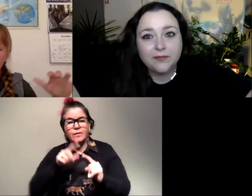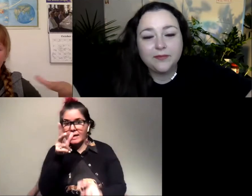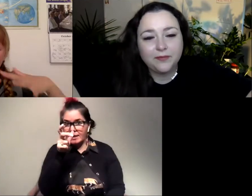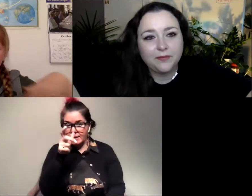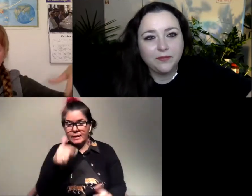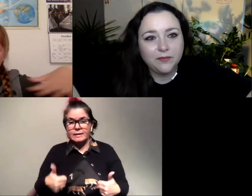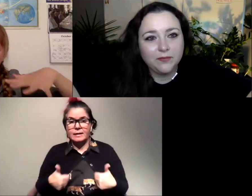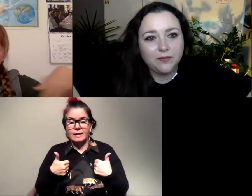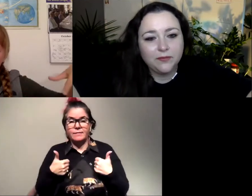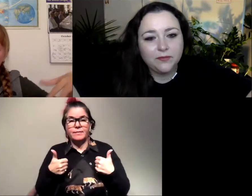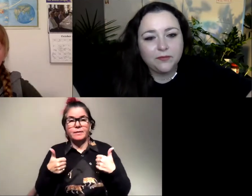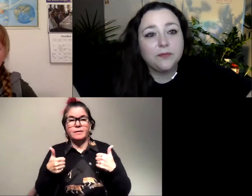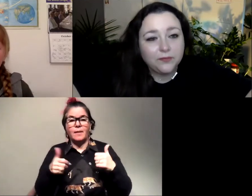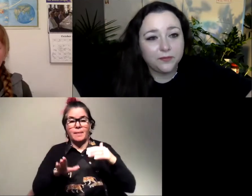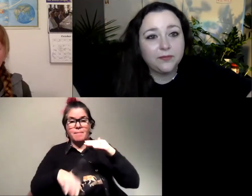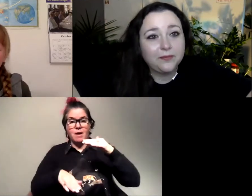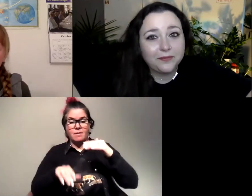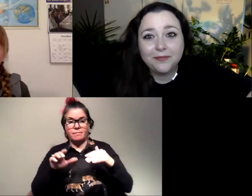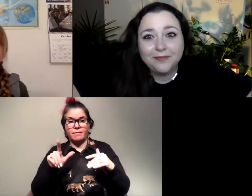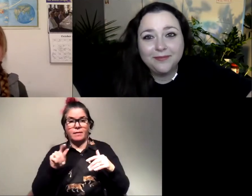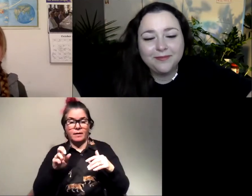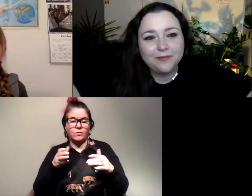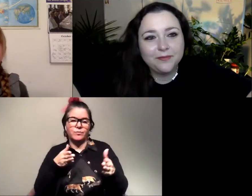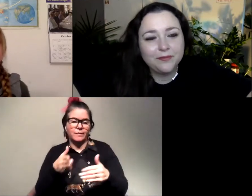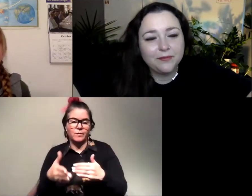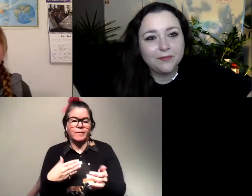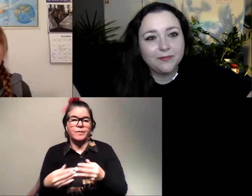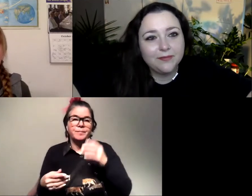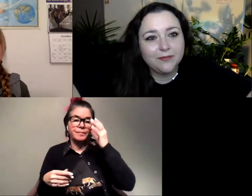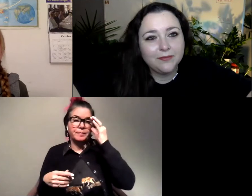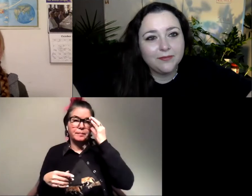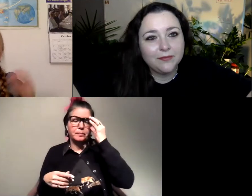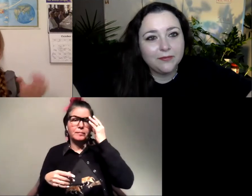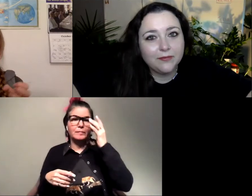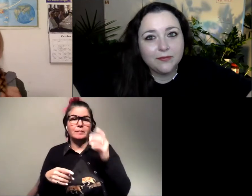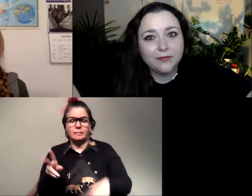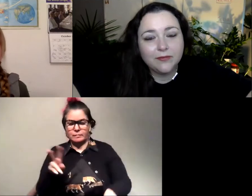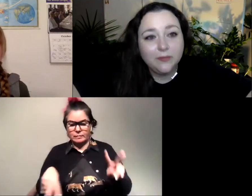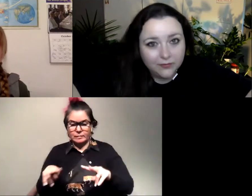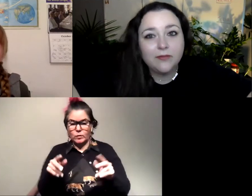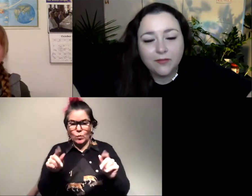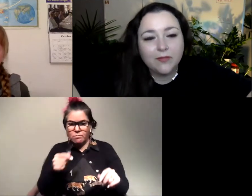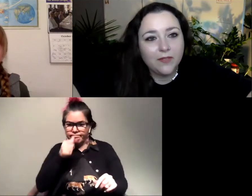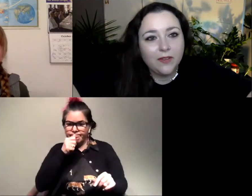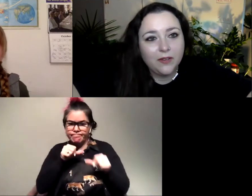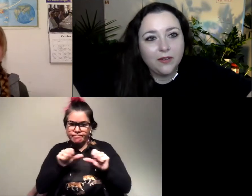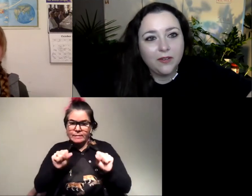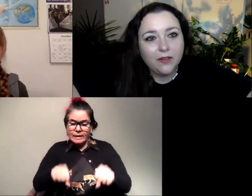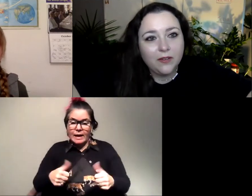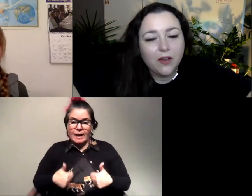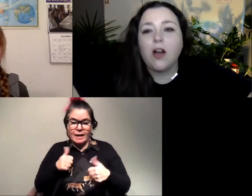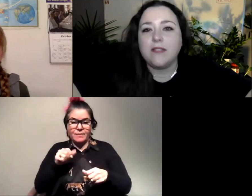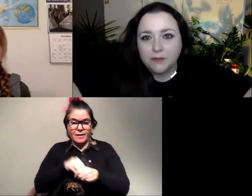living at the bottom of the lake or a river or something like that. And based on what's able to live in that water, you can get a sense of how healthy it